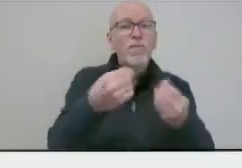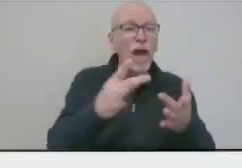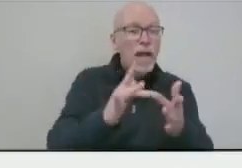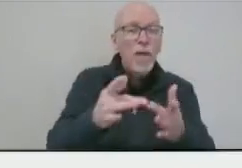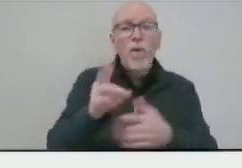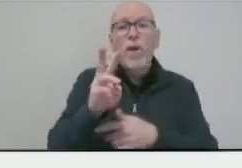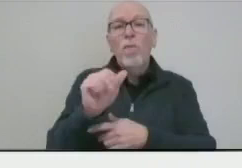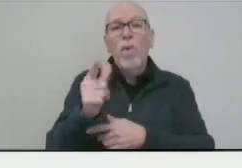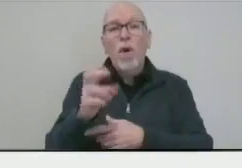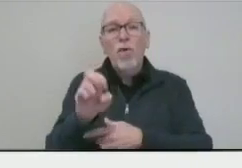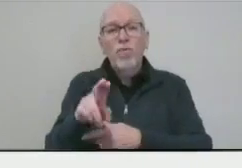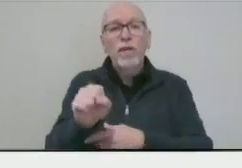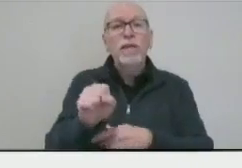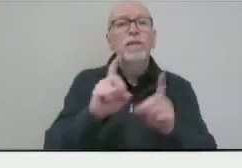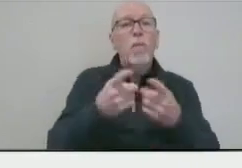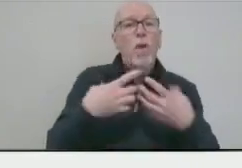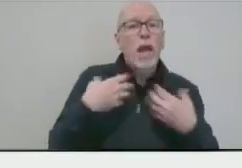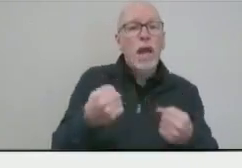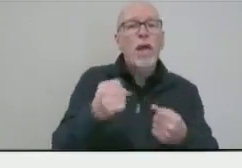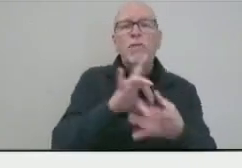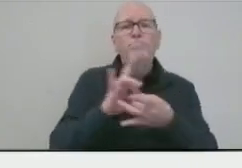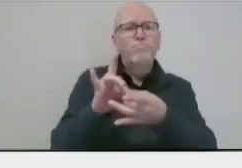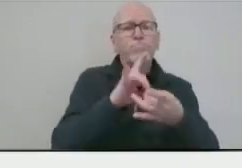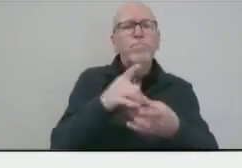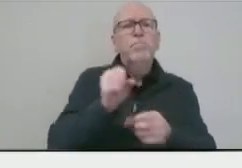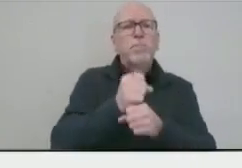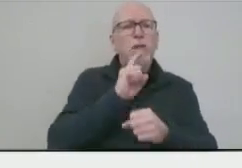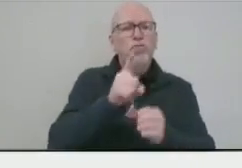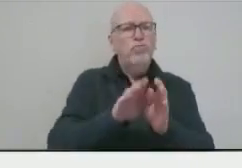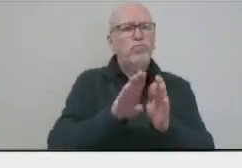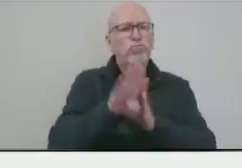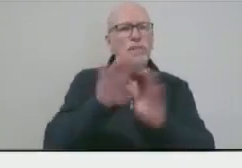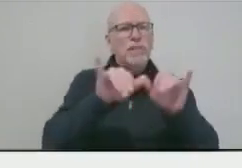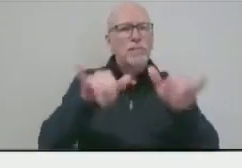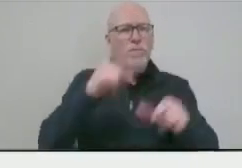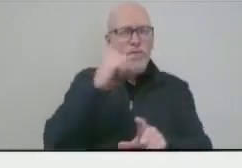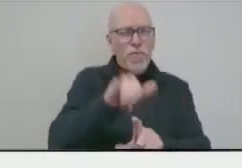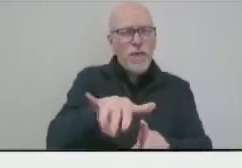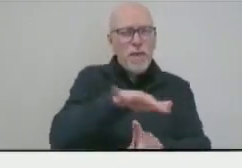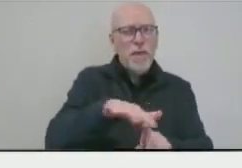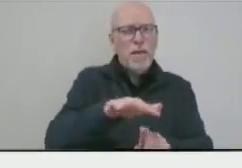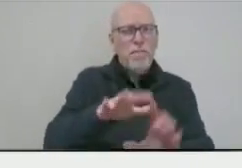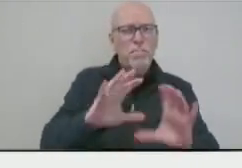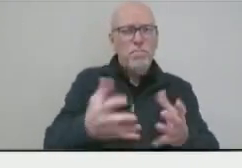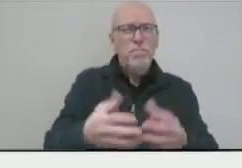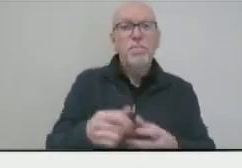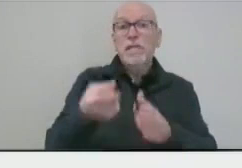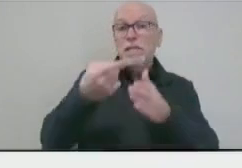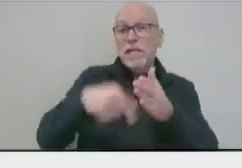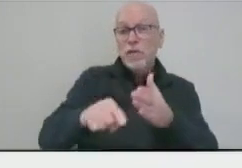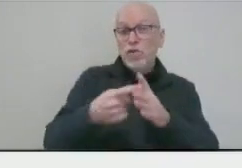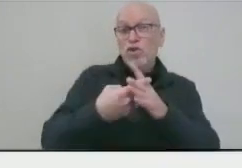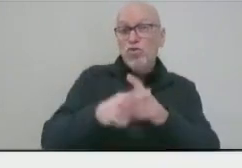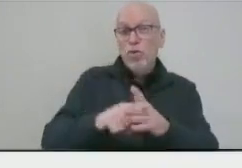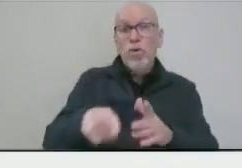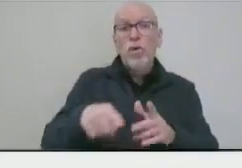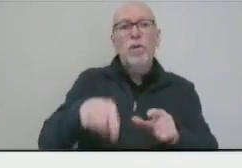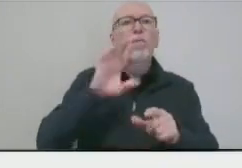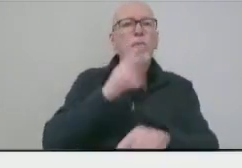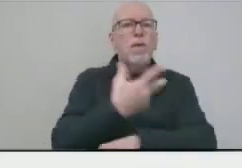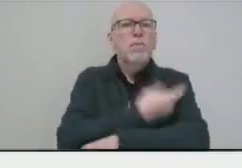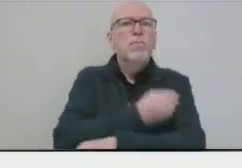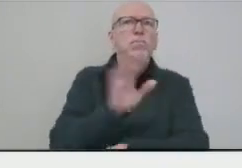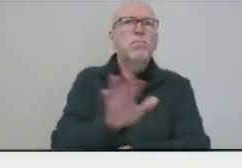Walgreens to develop a solution tailor-made for this vulnerable population. Launching next week, this team is poised to vaccinate